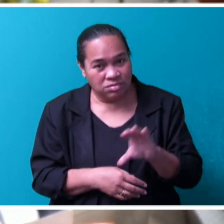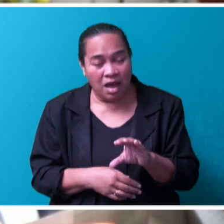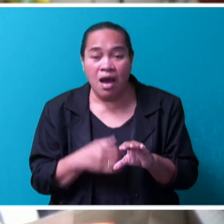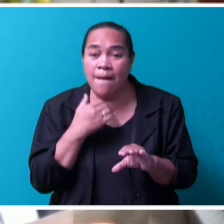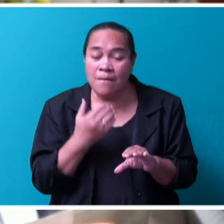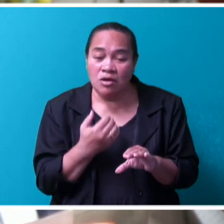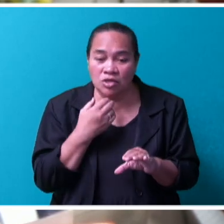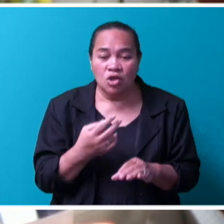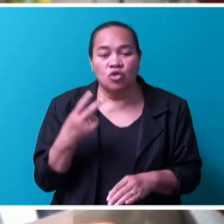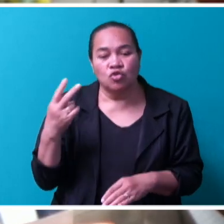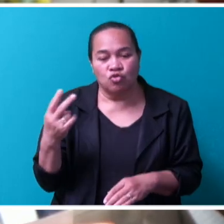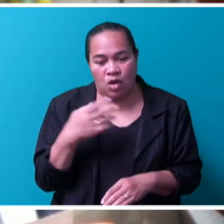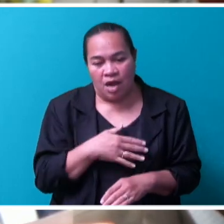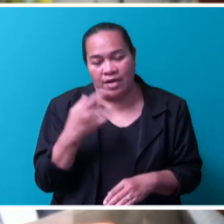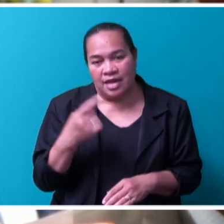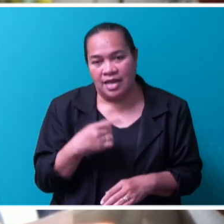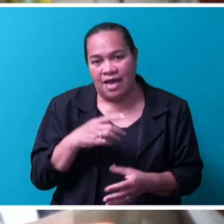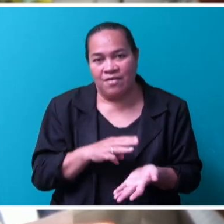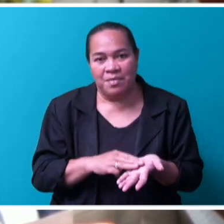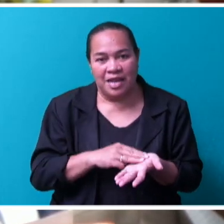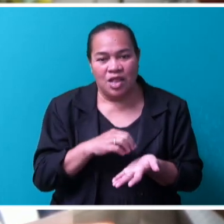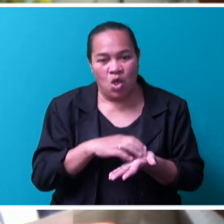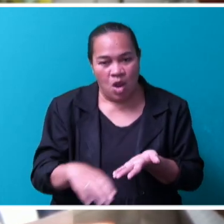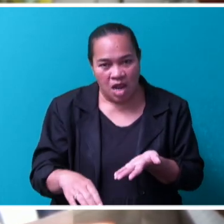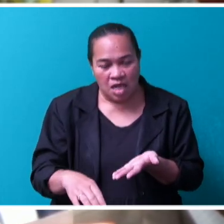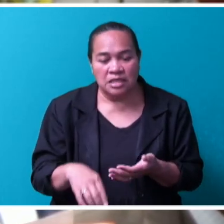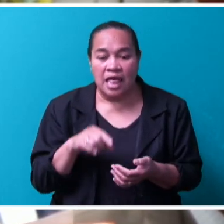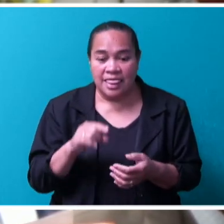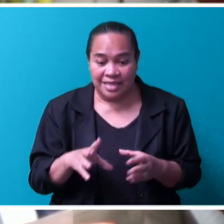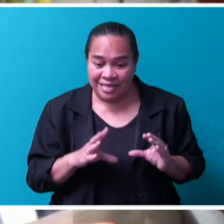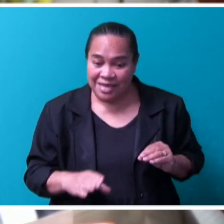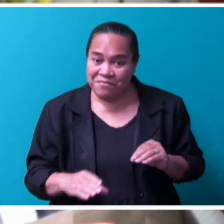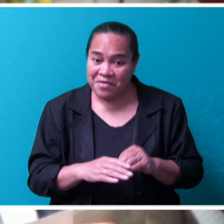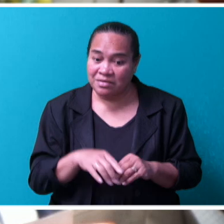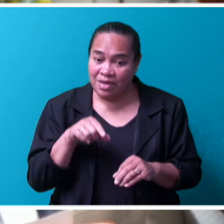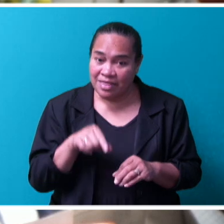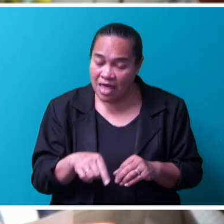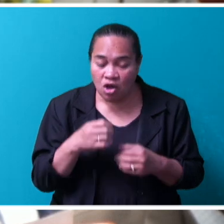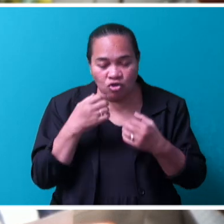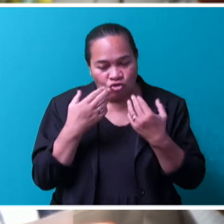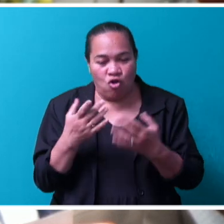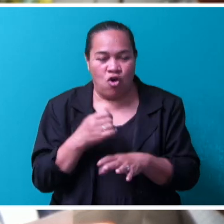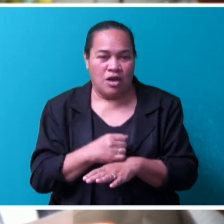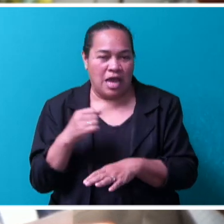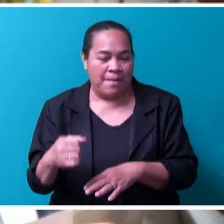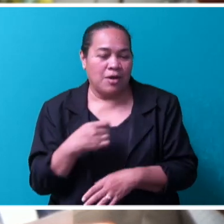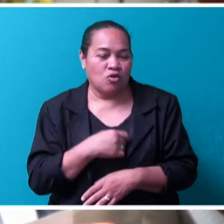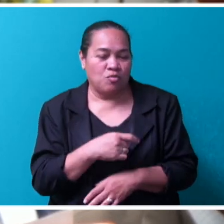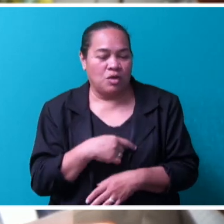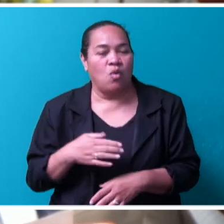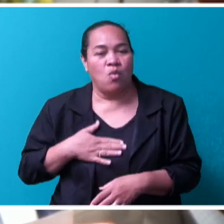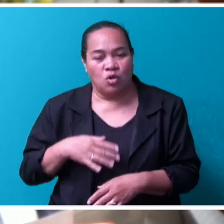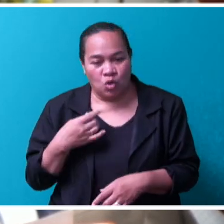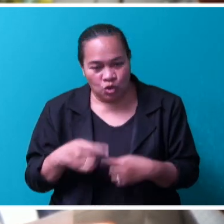allocated $211 million. This investment shows government's commitment to protecting